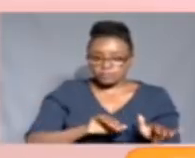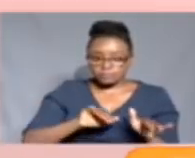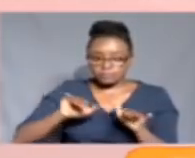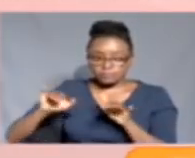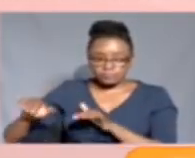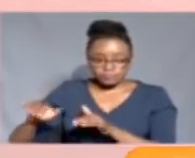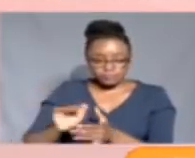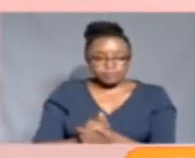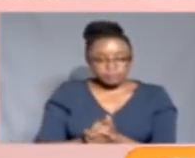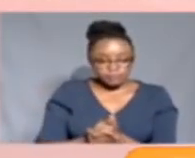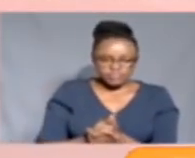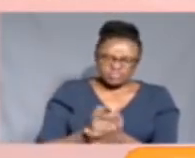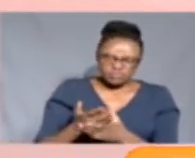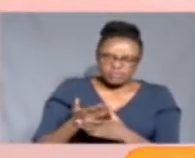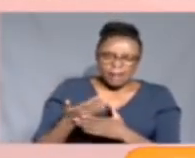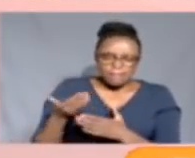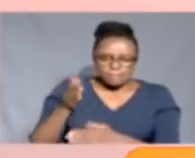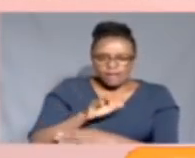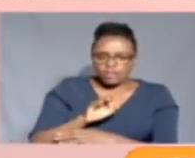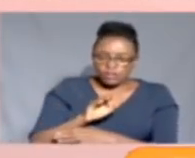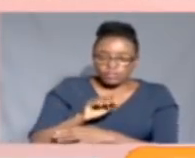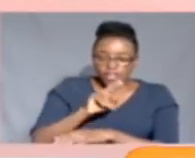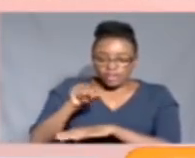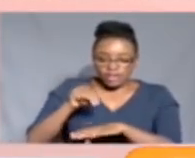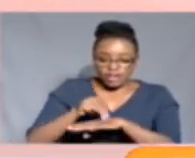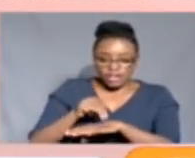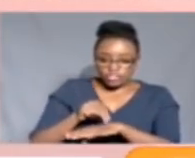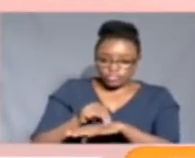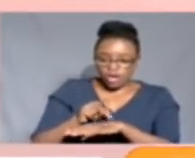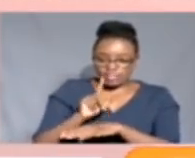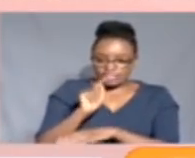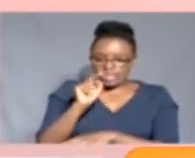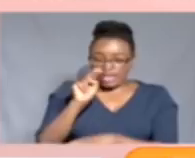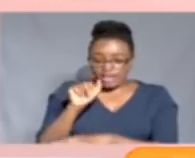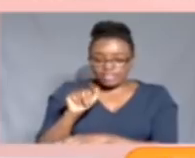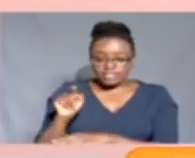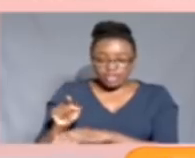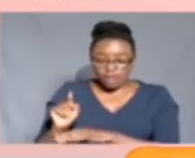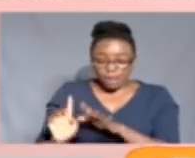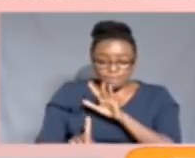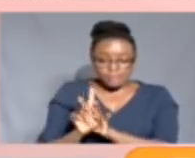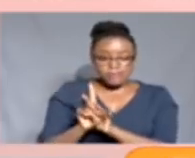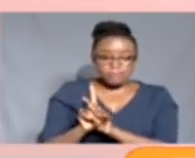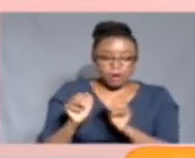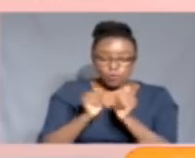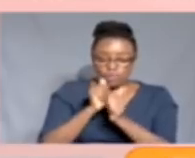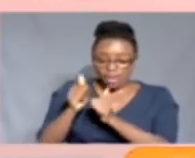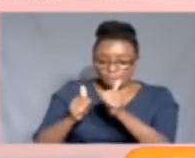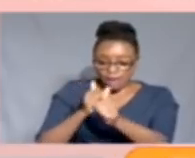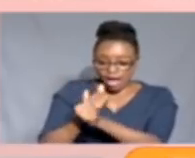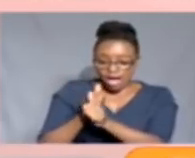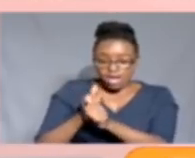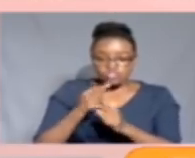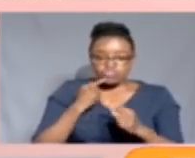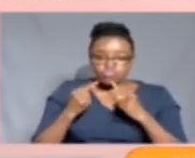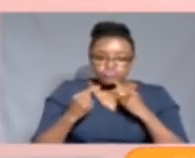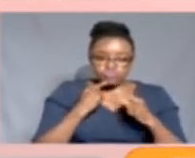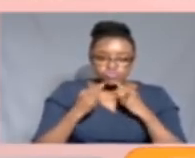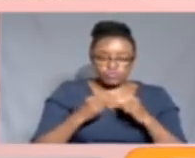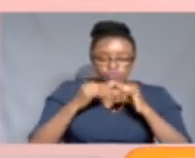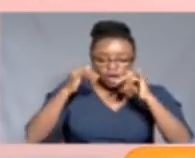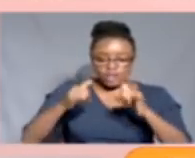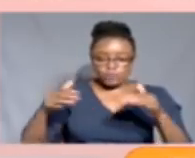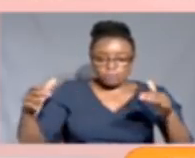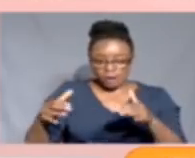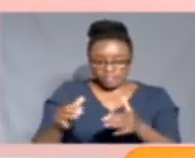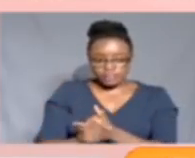Now, hopes of rekindling the National Alliance Party have been awakened with behind-the-scenes talk of a new